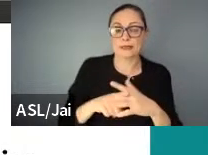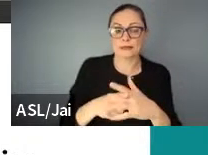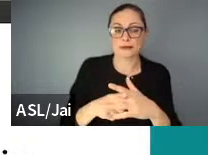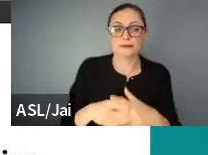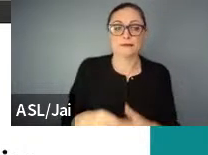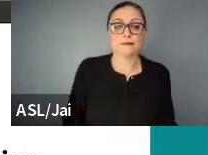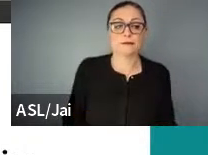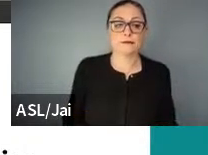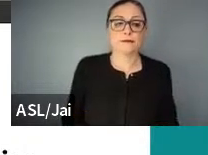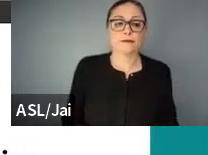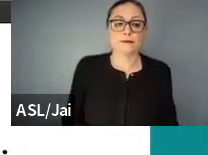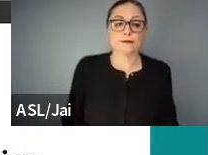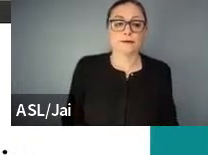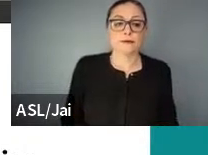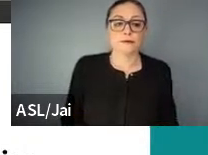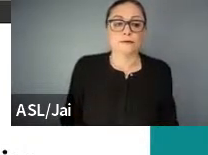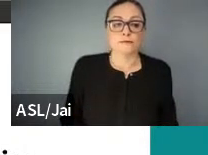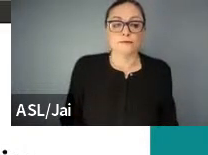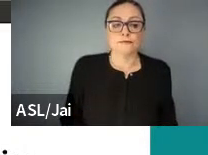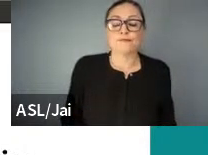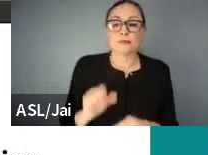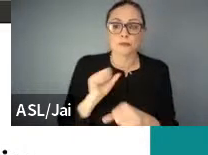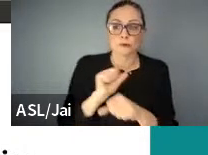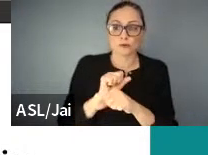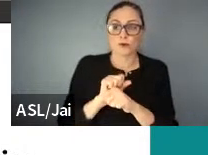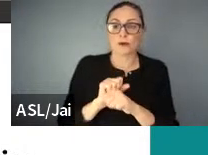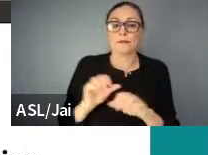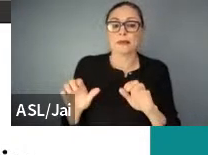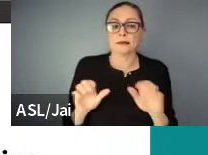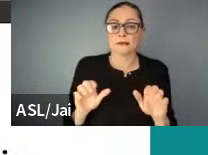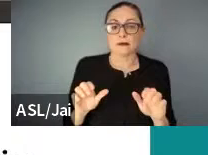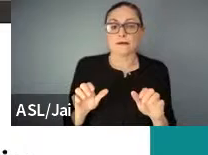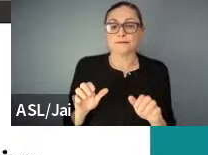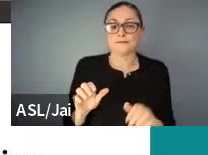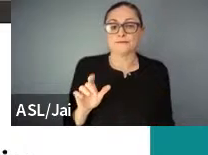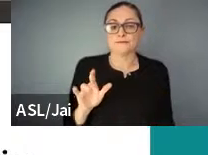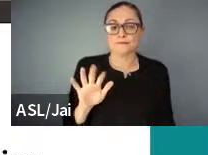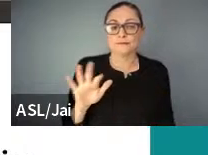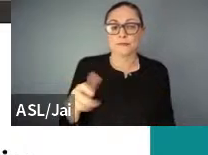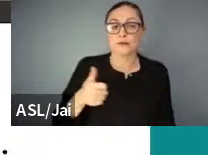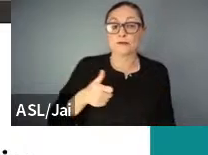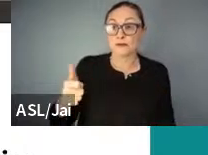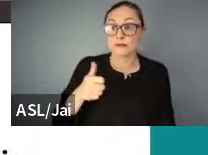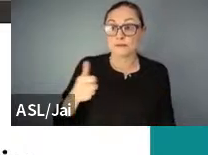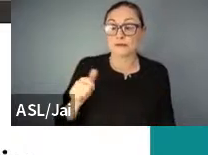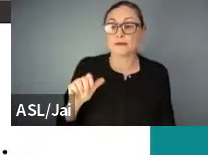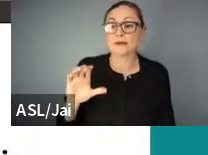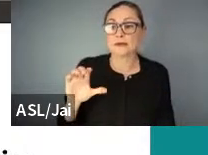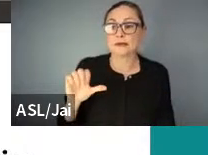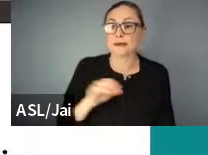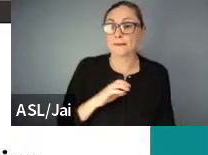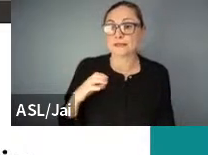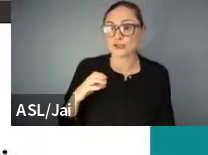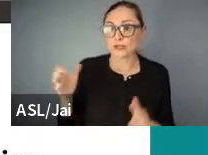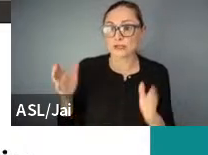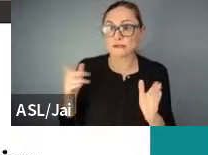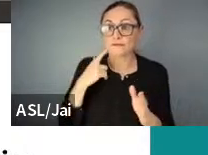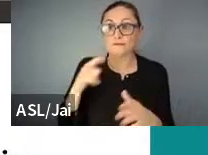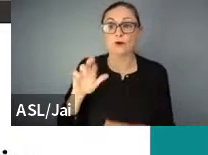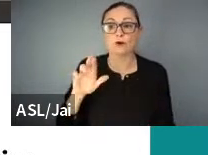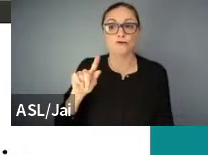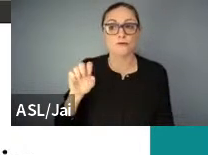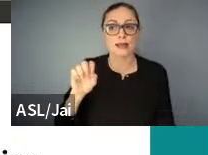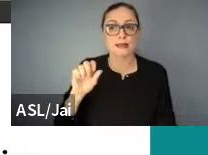There is currently work being done by the transportation commissions for rate setting.